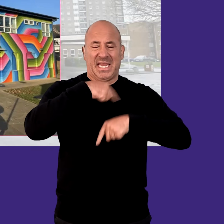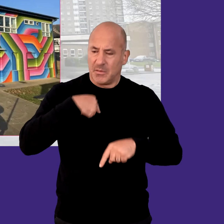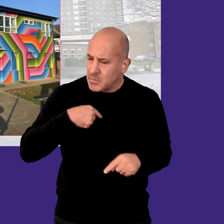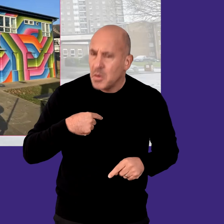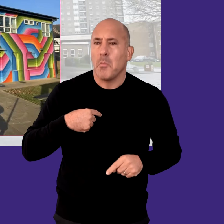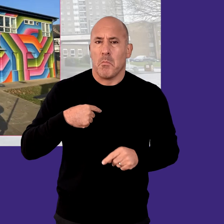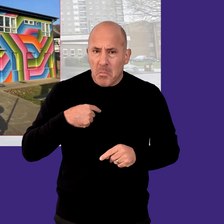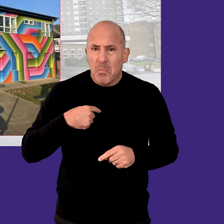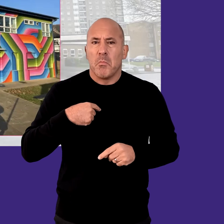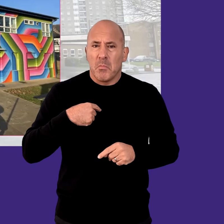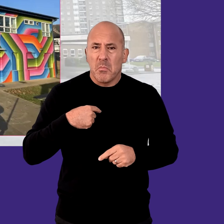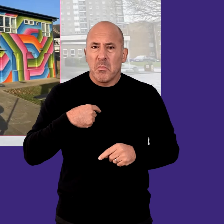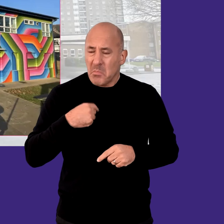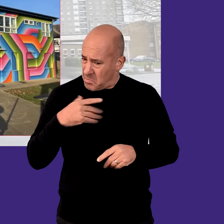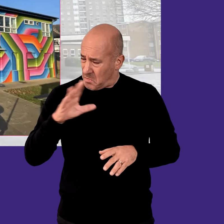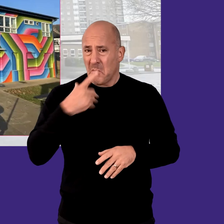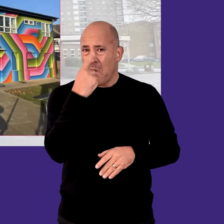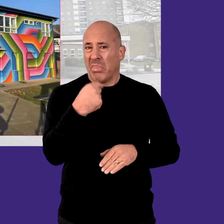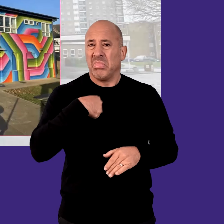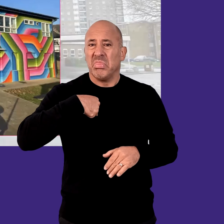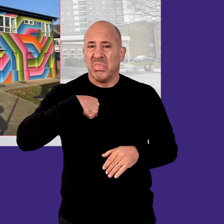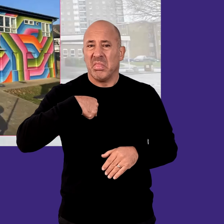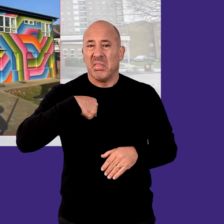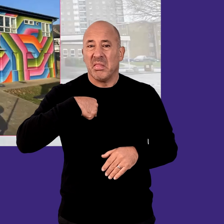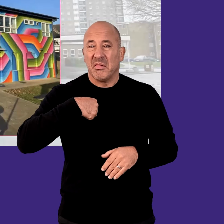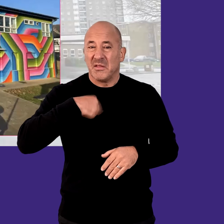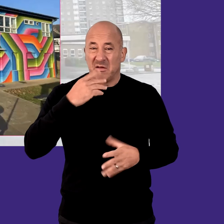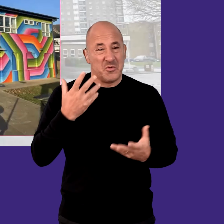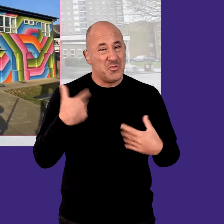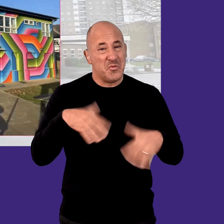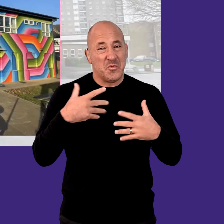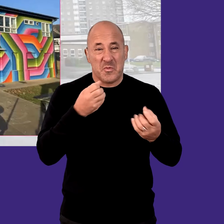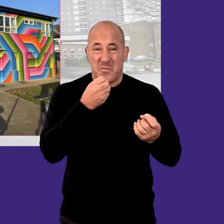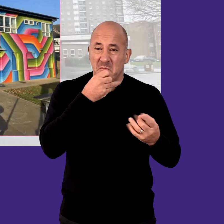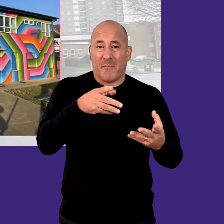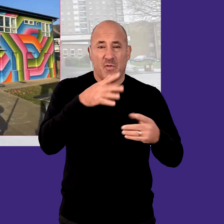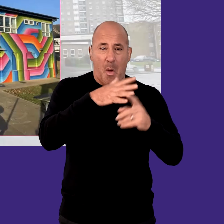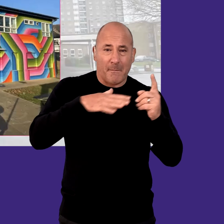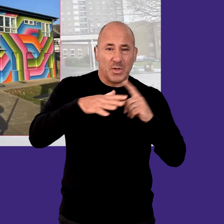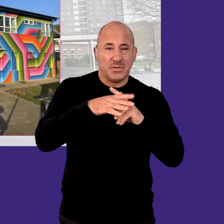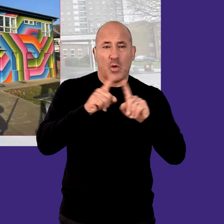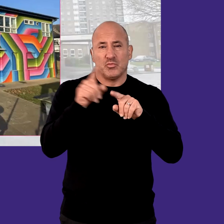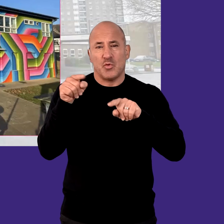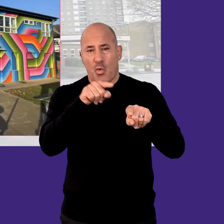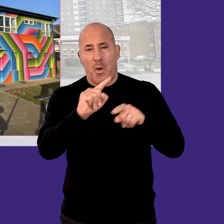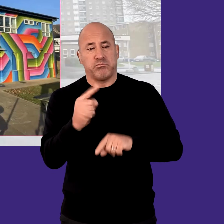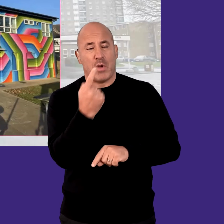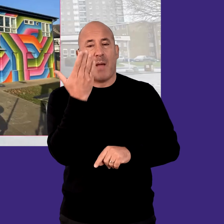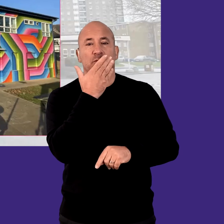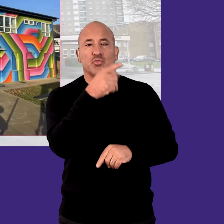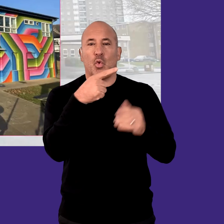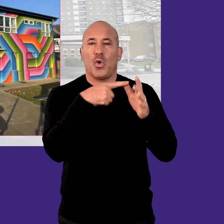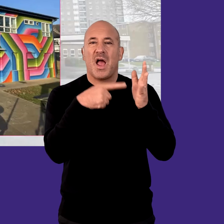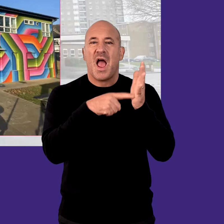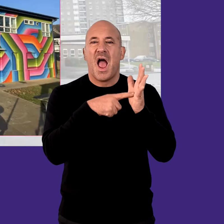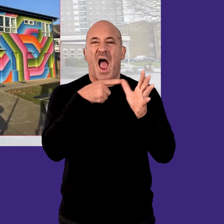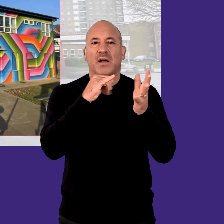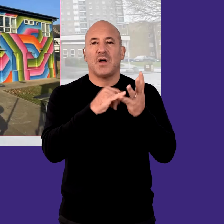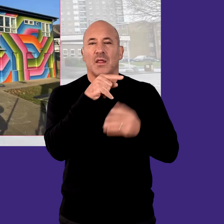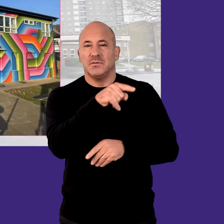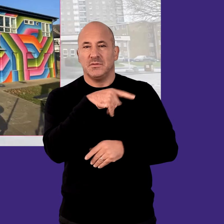about the fact that they wanted to be more visible. So we were able to do something, as I said, thick and fast and beautiful for